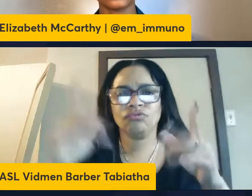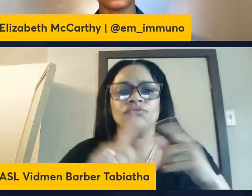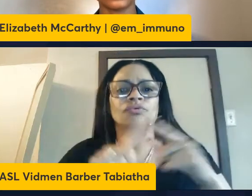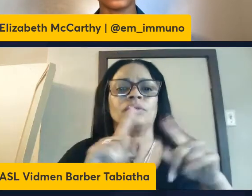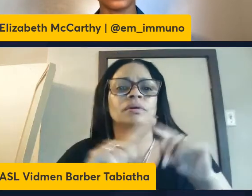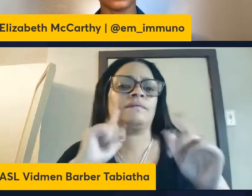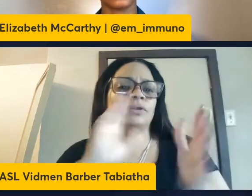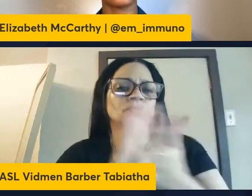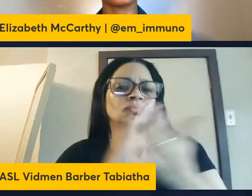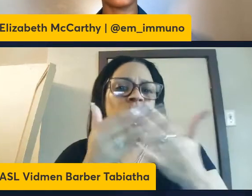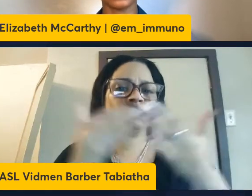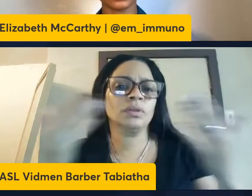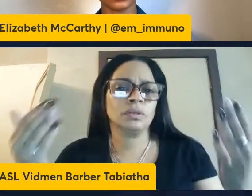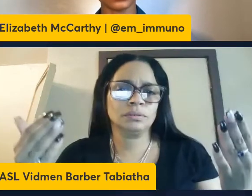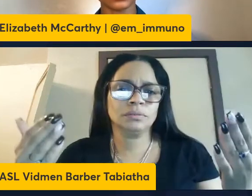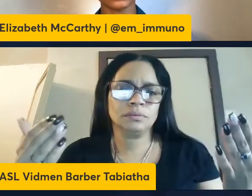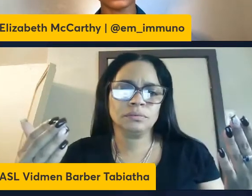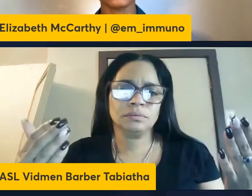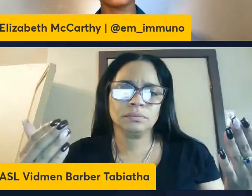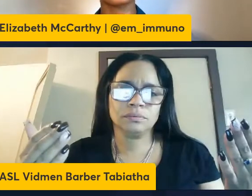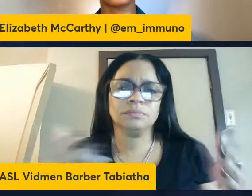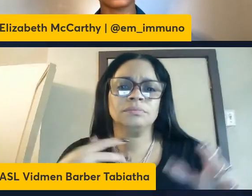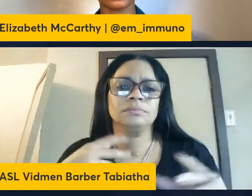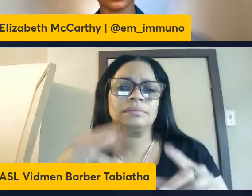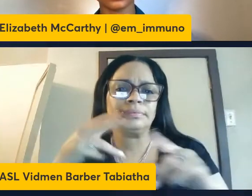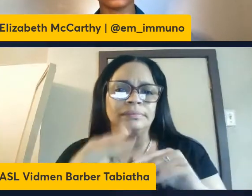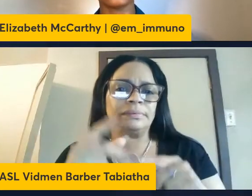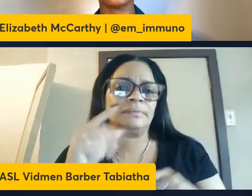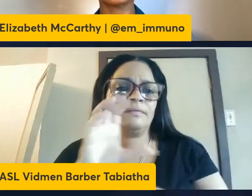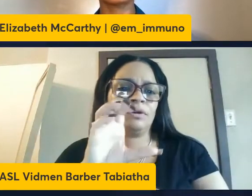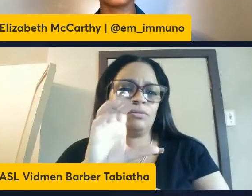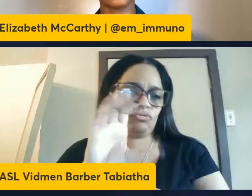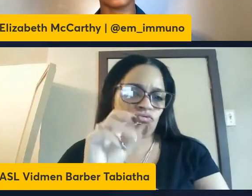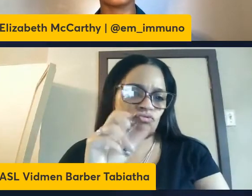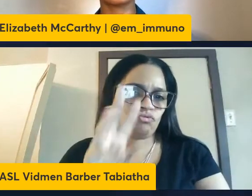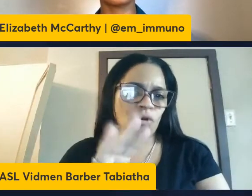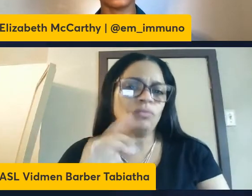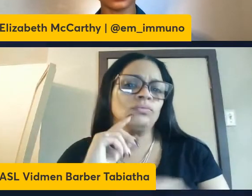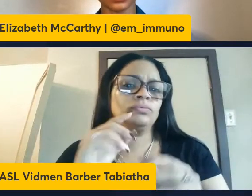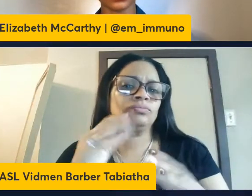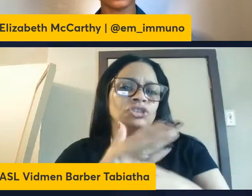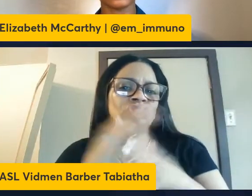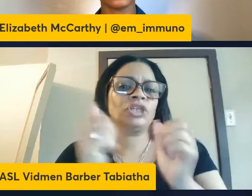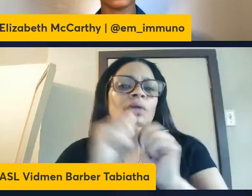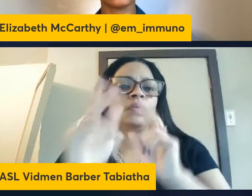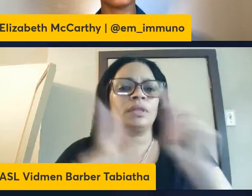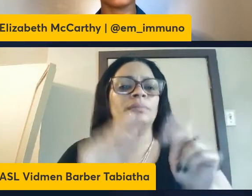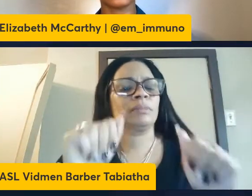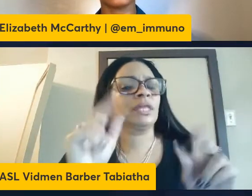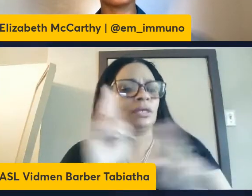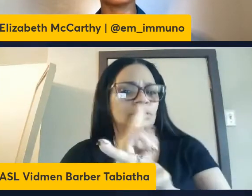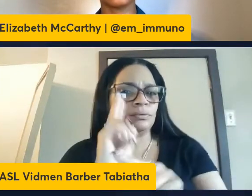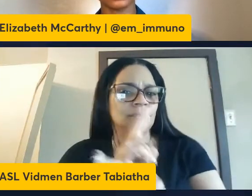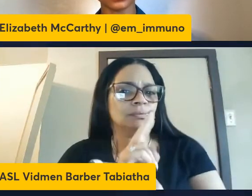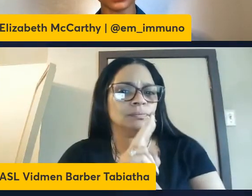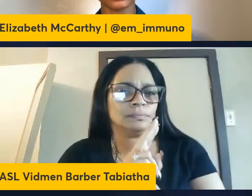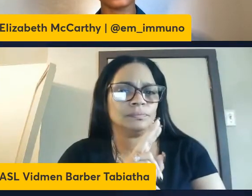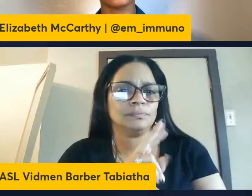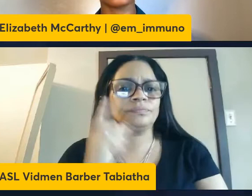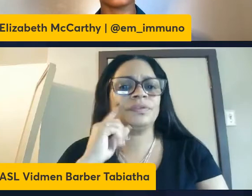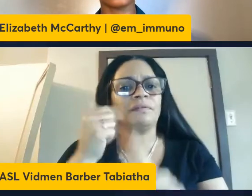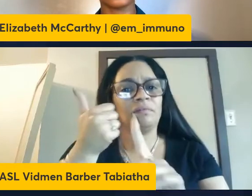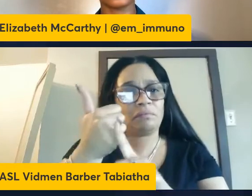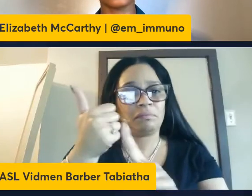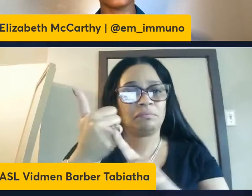source snippets of code that they can then share with people and other people can use. And so for me, I would